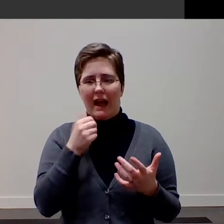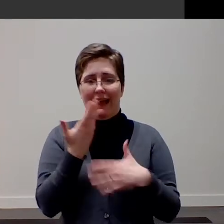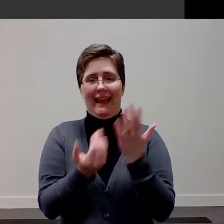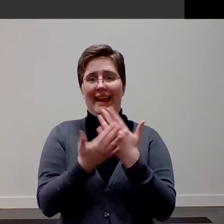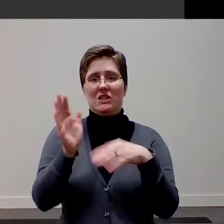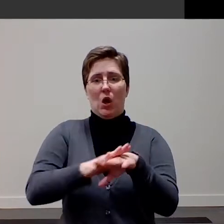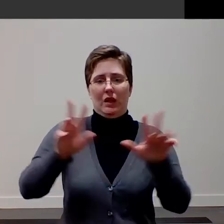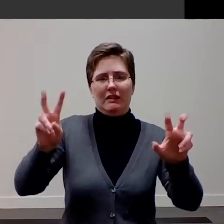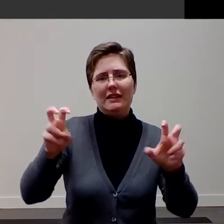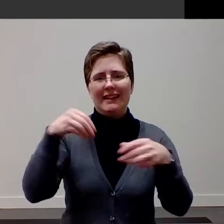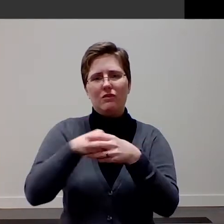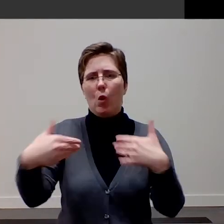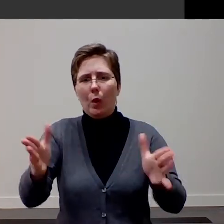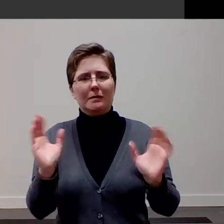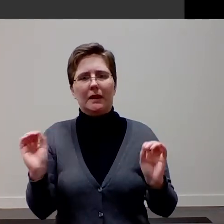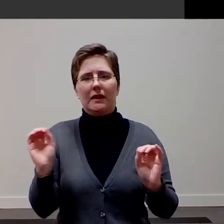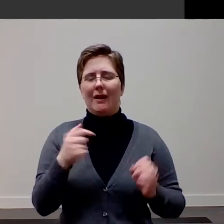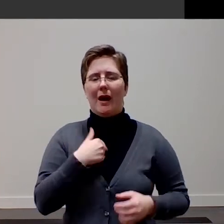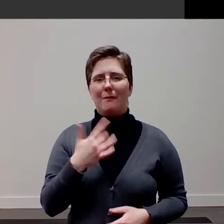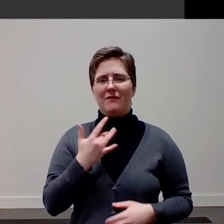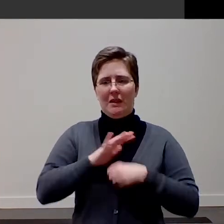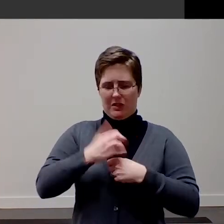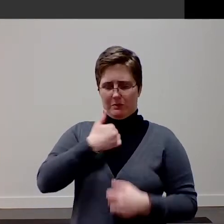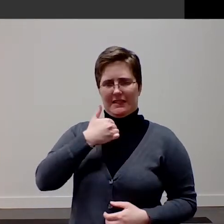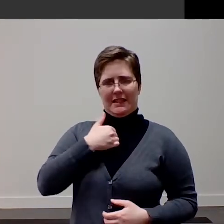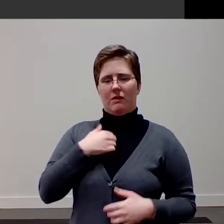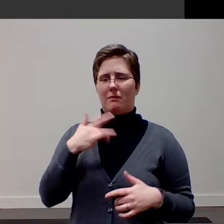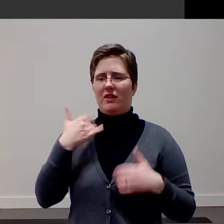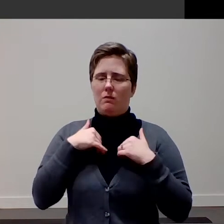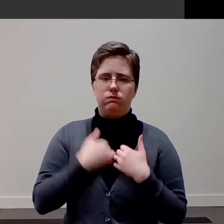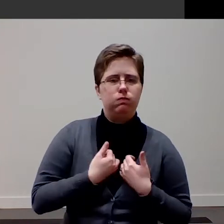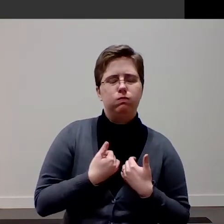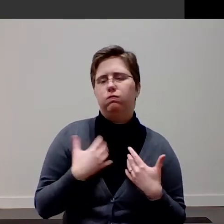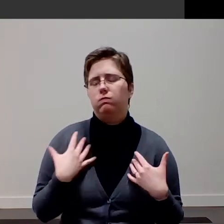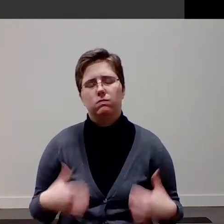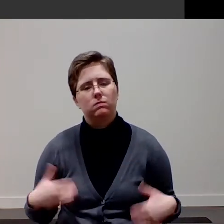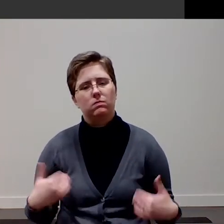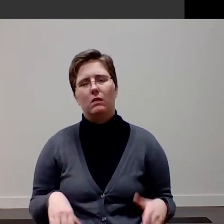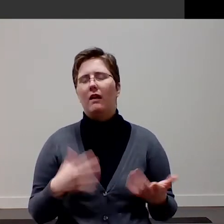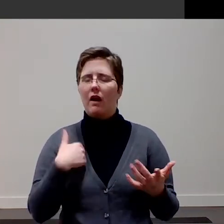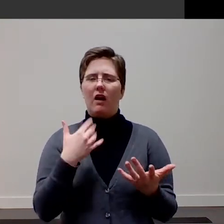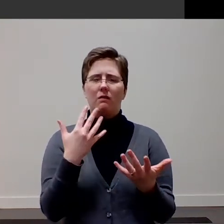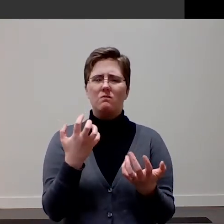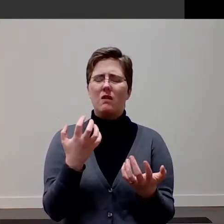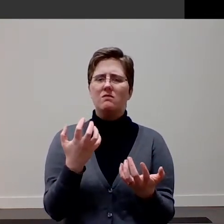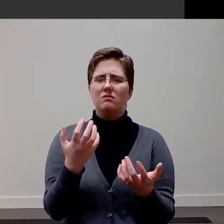to some extent, and I'm feeling the pressure and I'm feeling the weariness. So I just wanted to put that out there